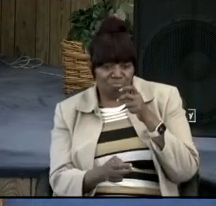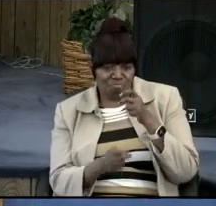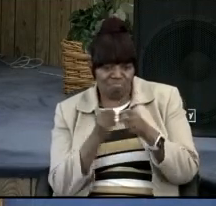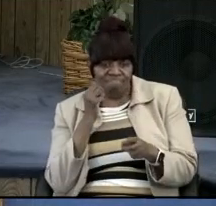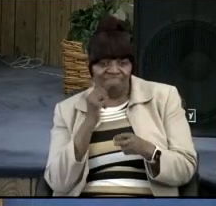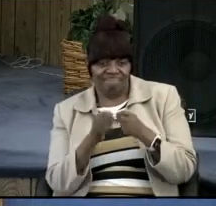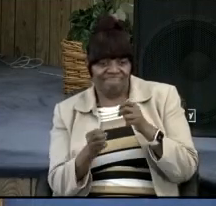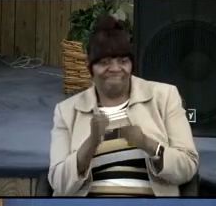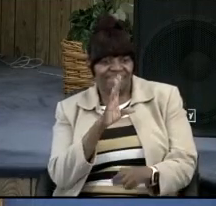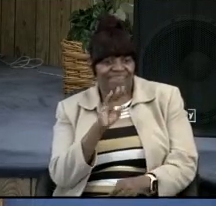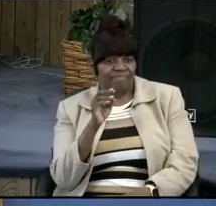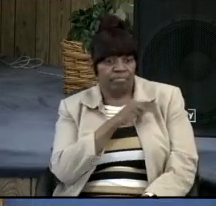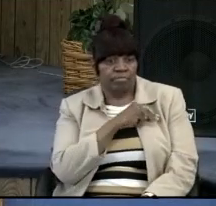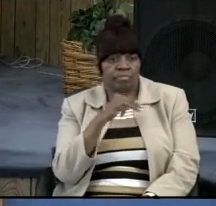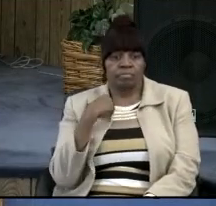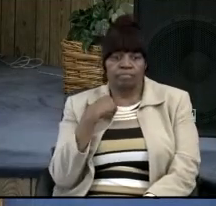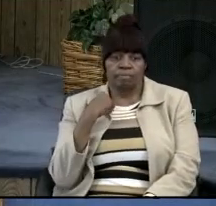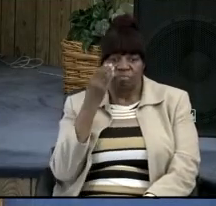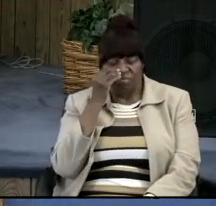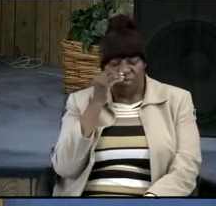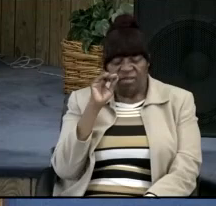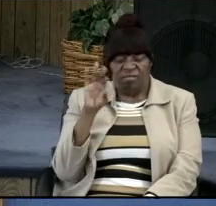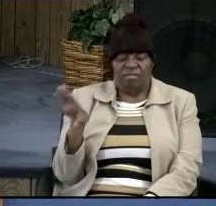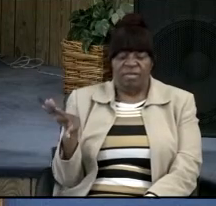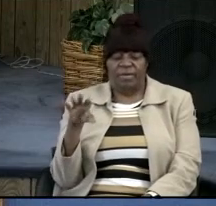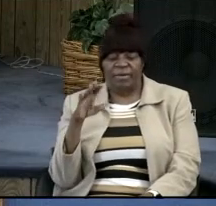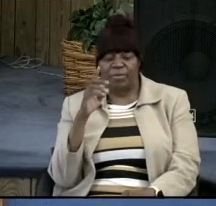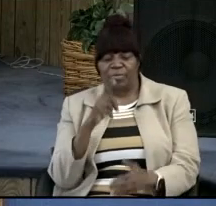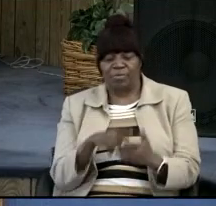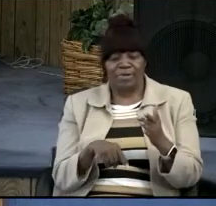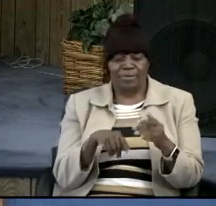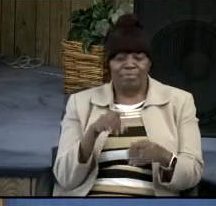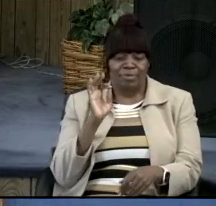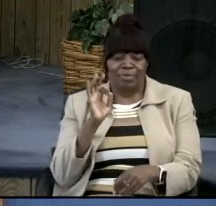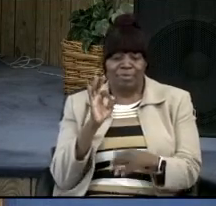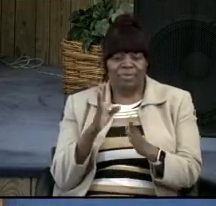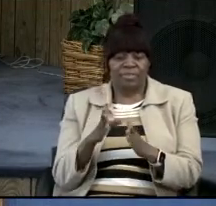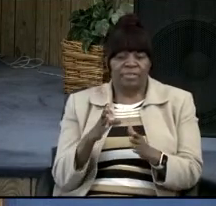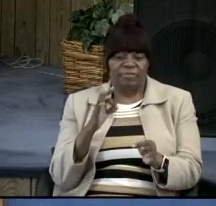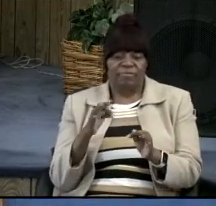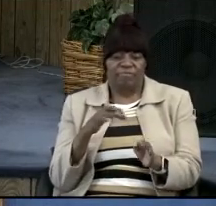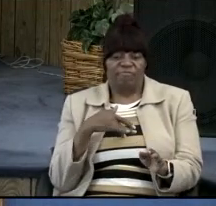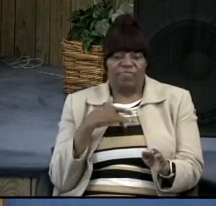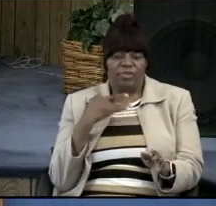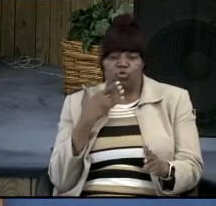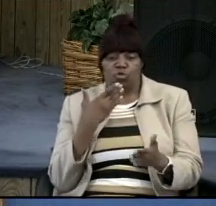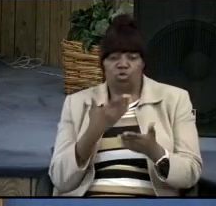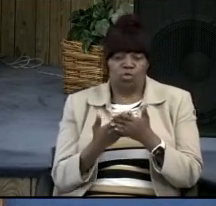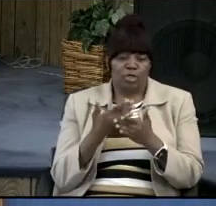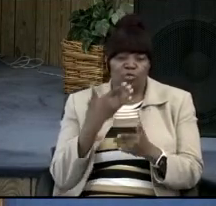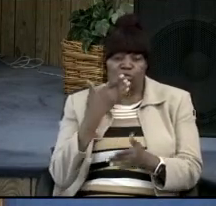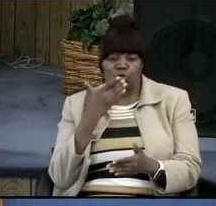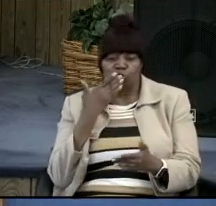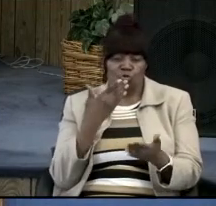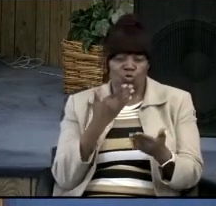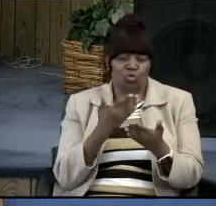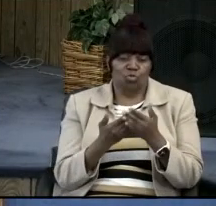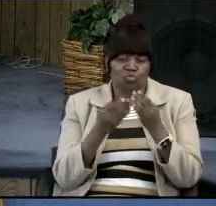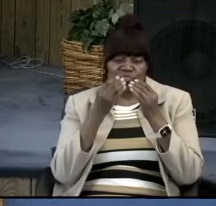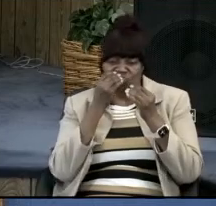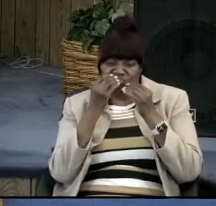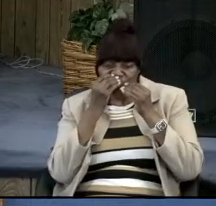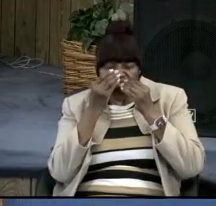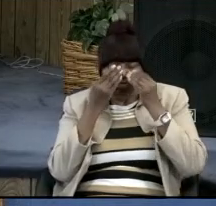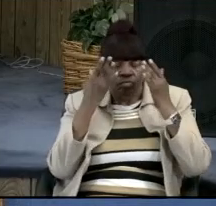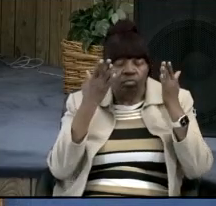And the members really don't care what the preacher got to say. If it feel good, taste good, smell good, then preacher,